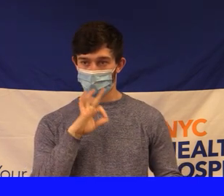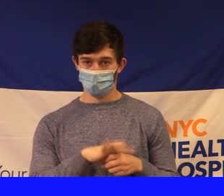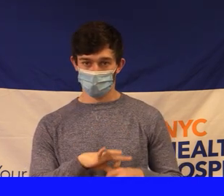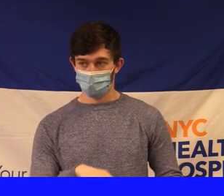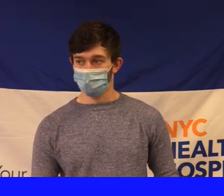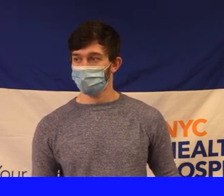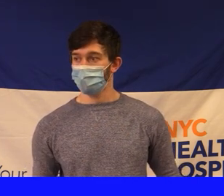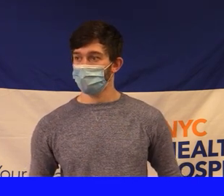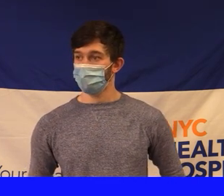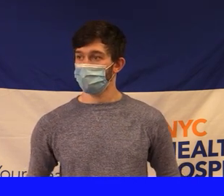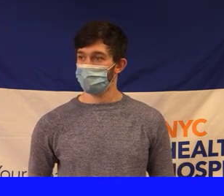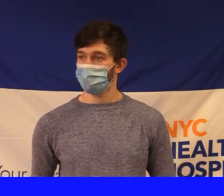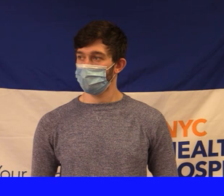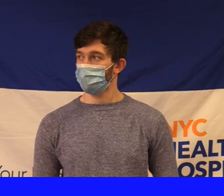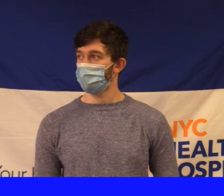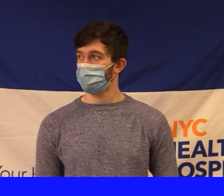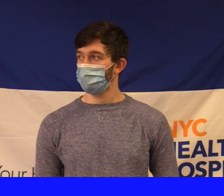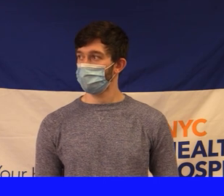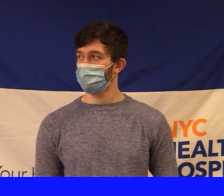that.